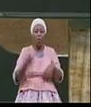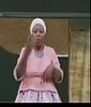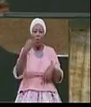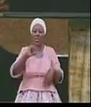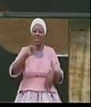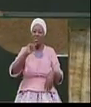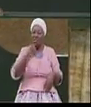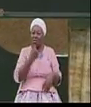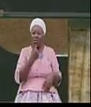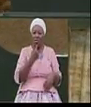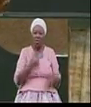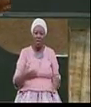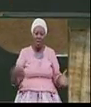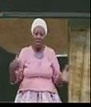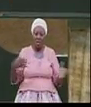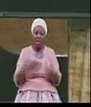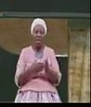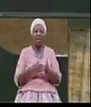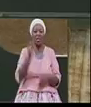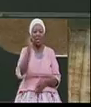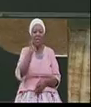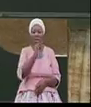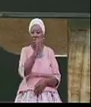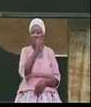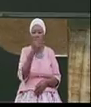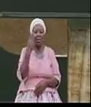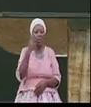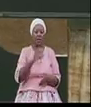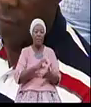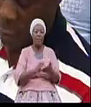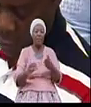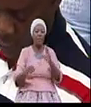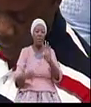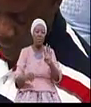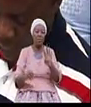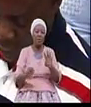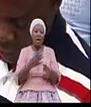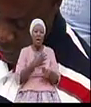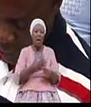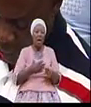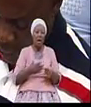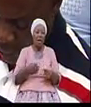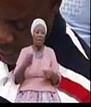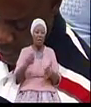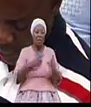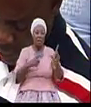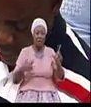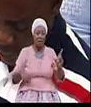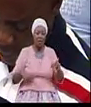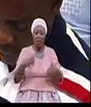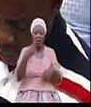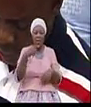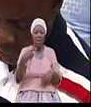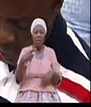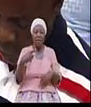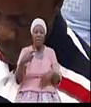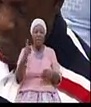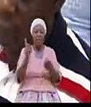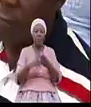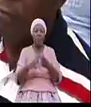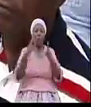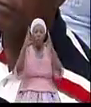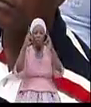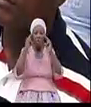kindled against Israel. Look at verse 4. In verse 4 it says, and the Lord said